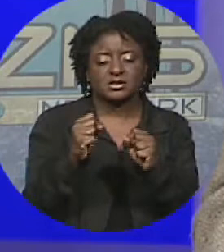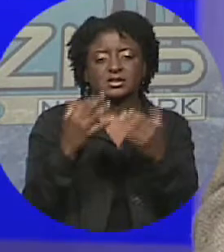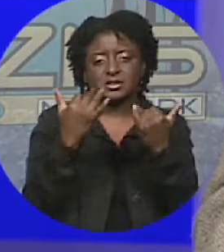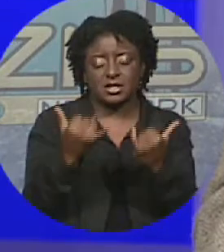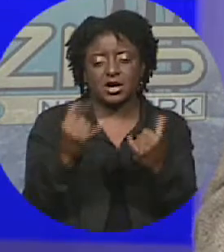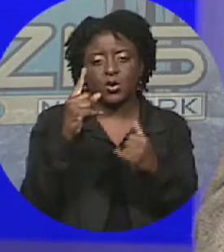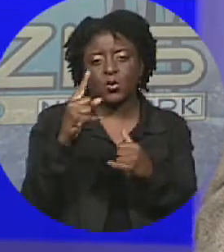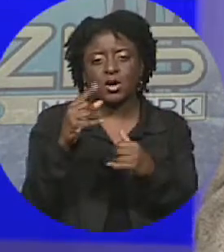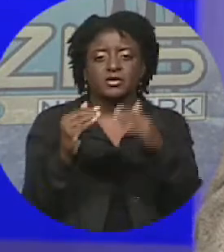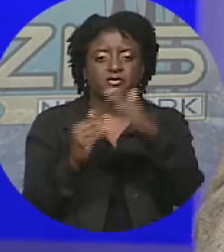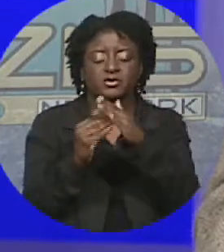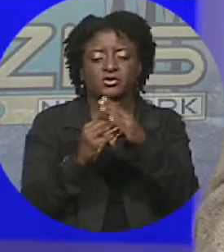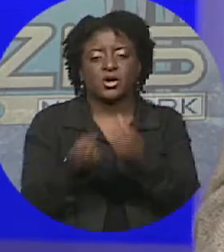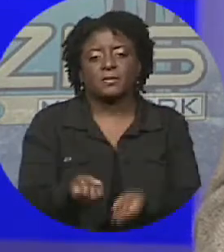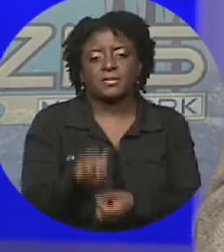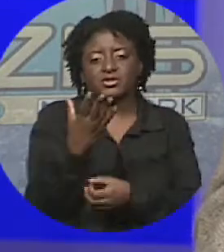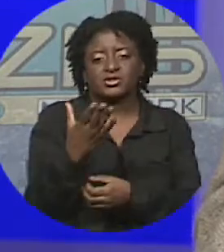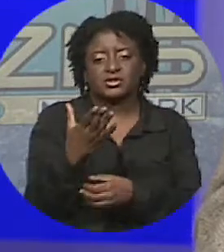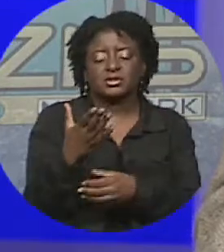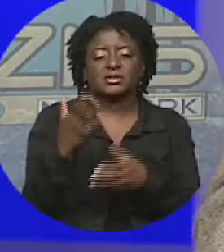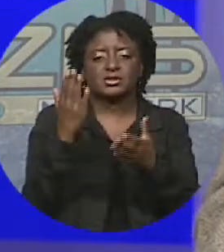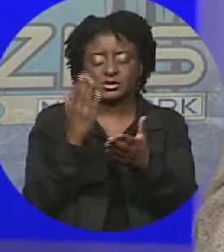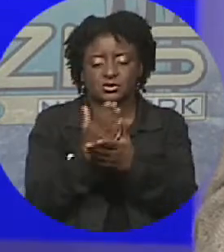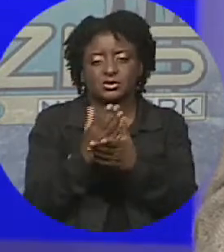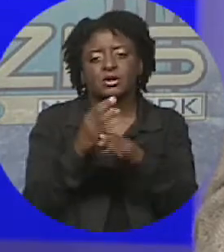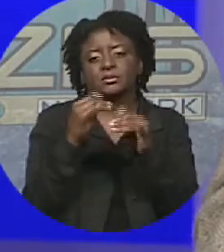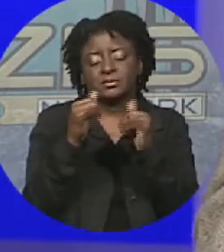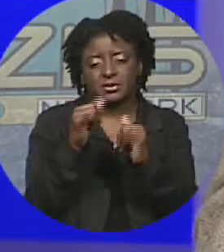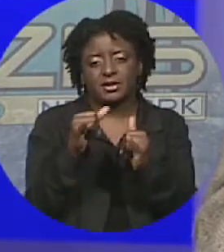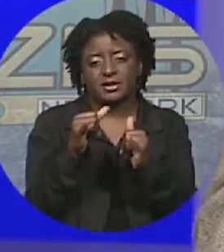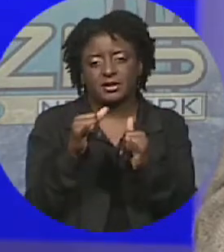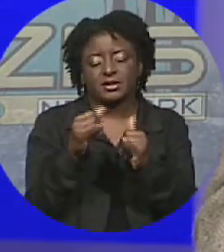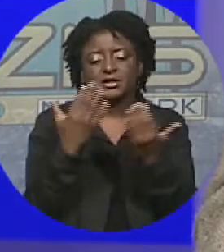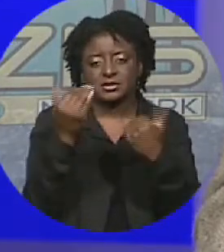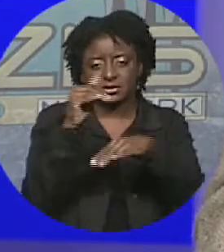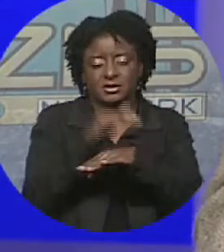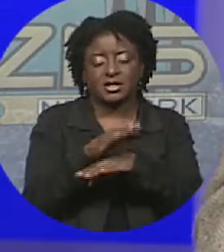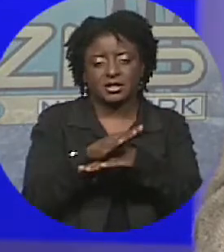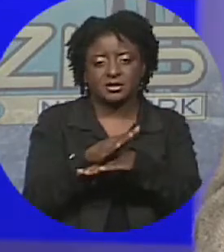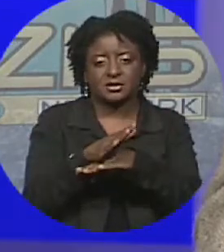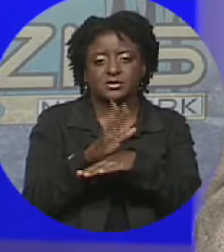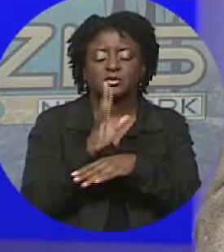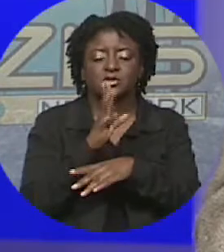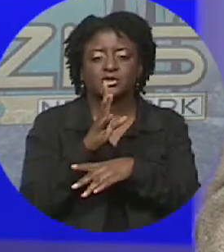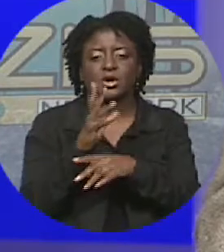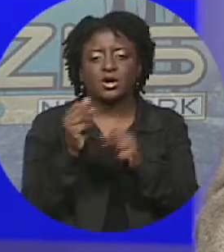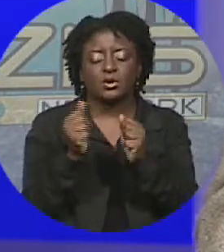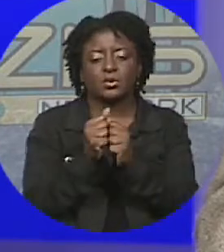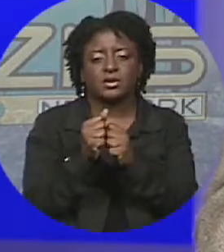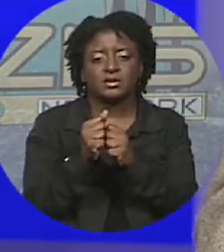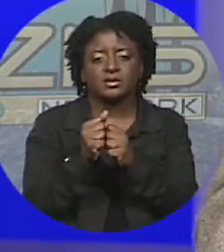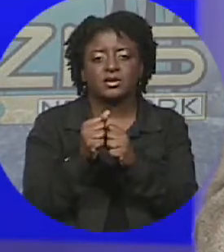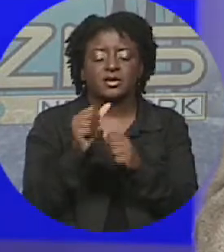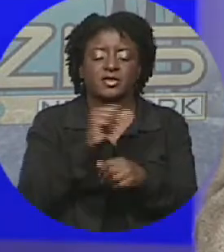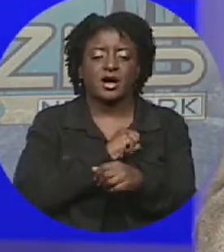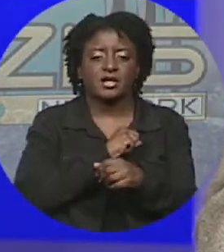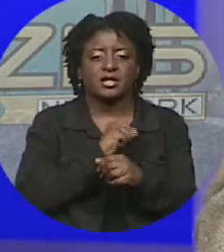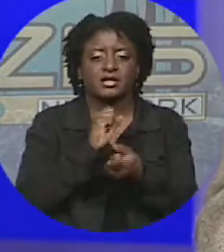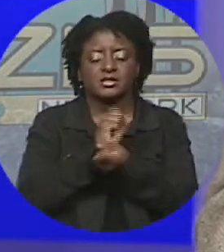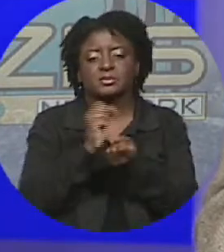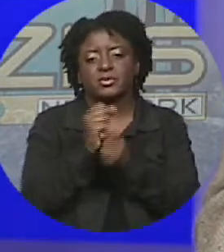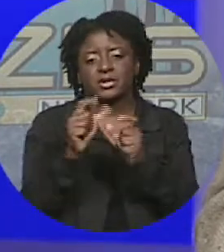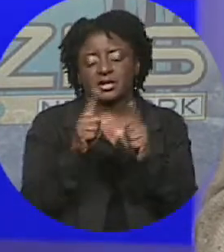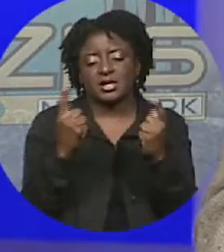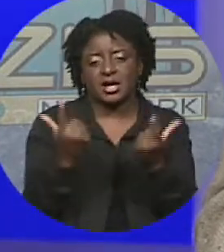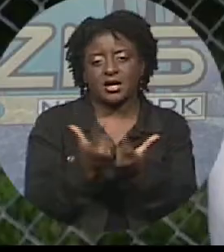top pitchers has called it quits. Tonight, Julian Gibson speaks with the ace of the Arnett Sporting Lounge hitman Alcott Forbes about that